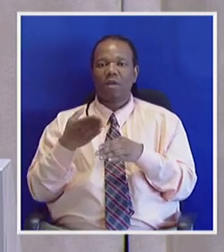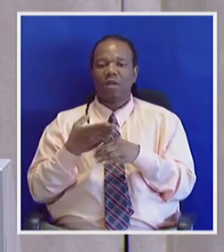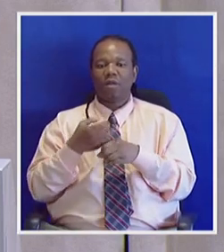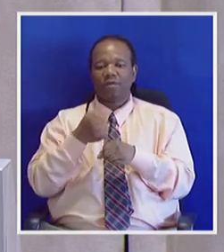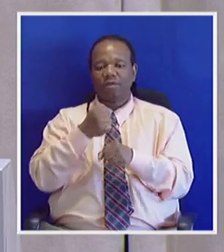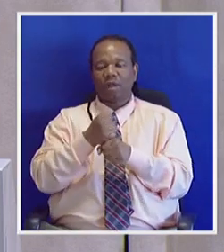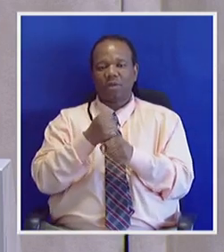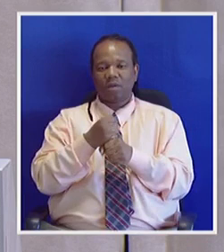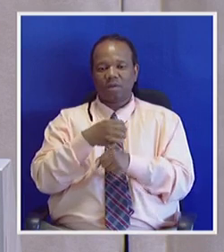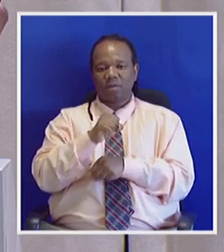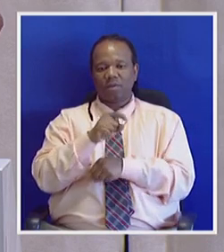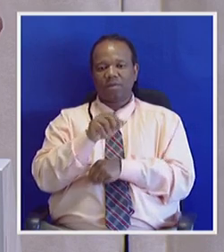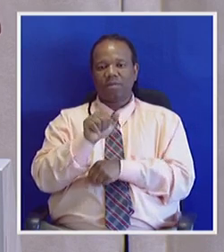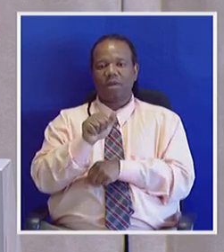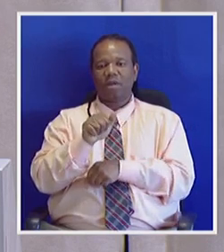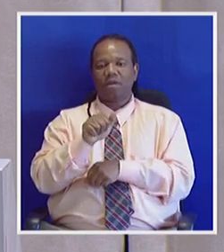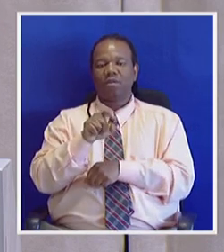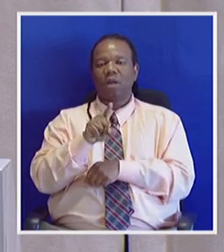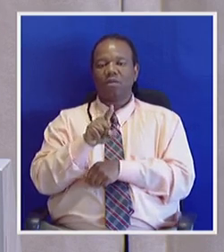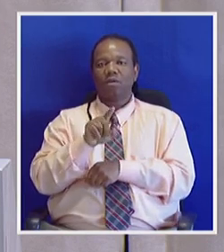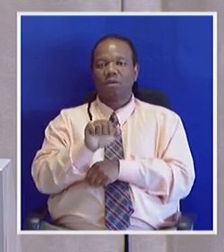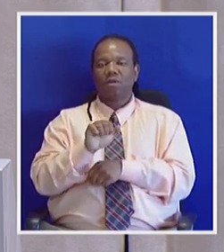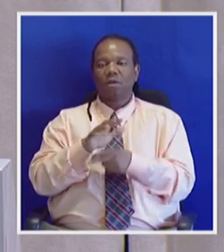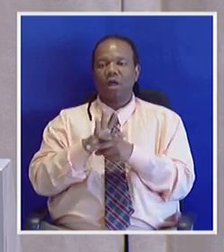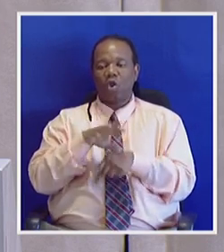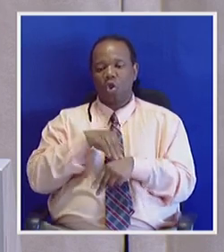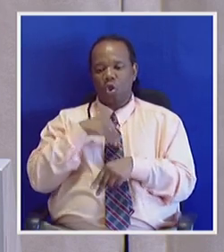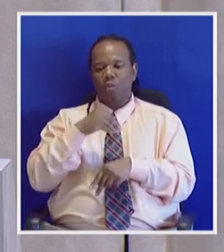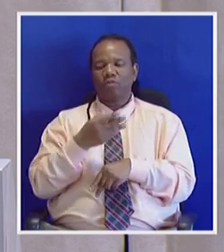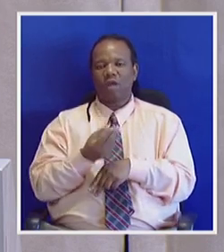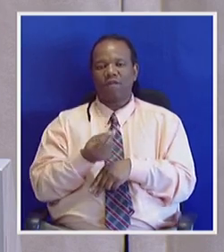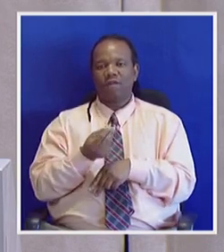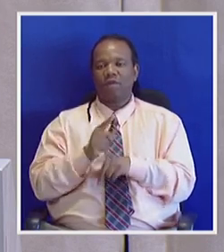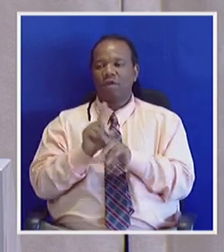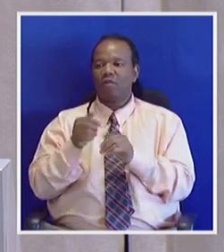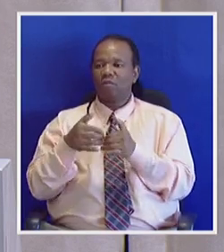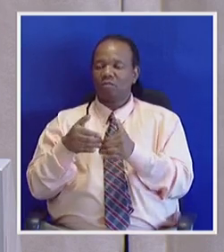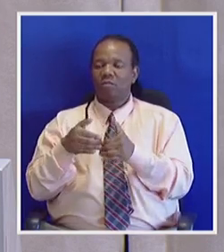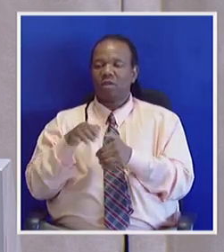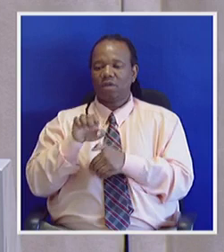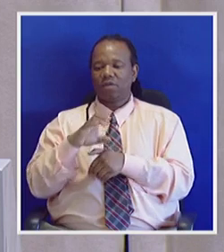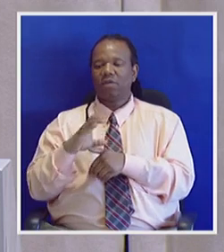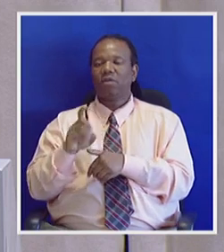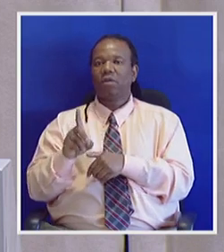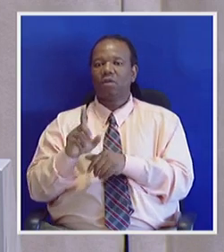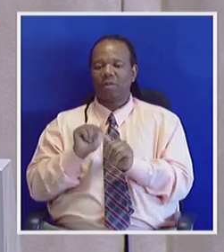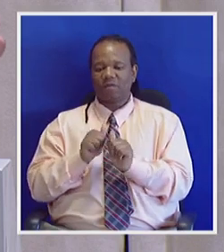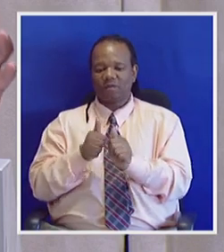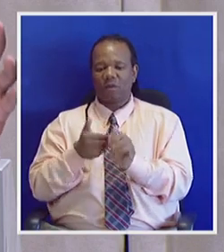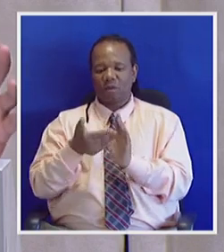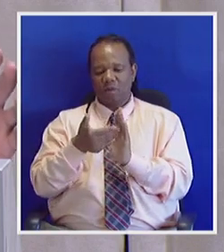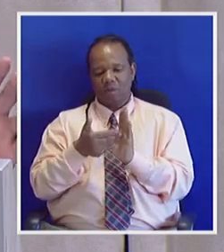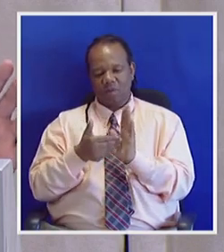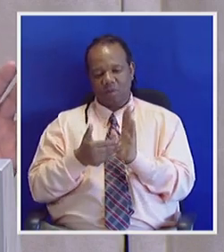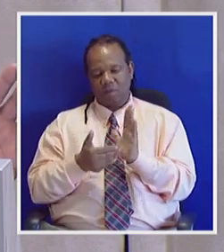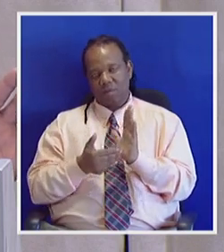early standards and norms, if you want to run an early childhood development center, these are the standards and norms that you need